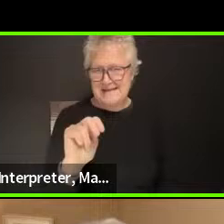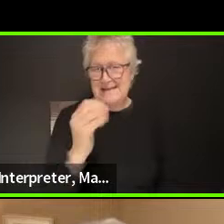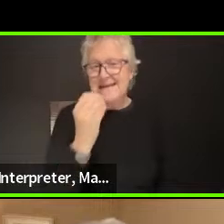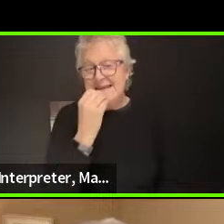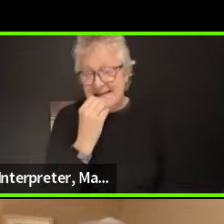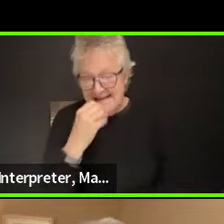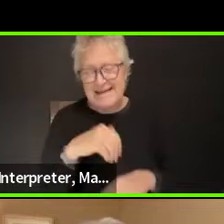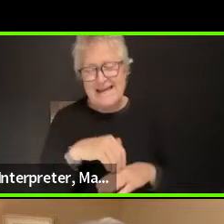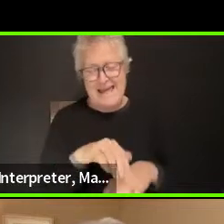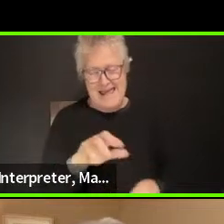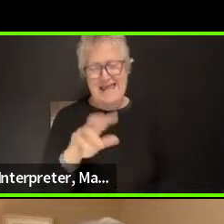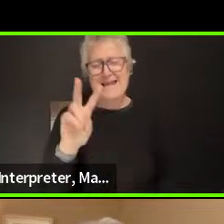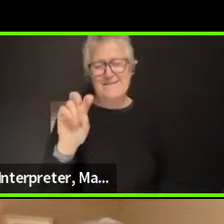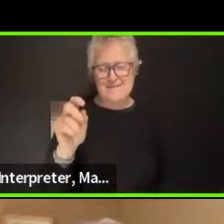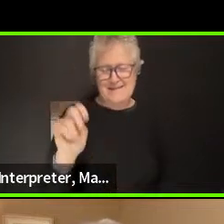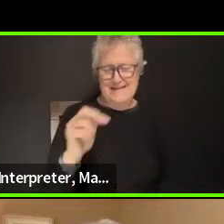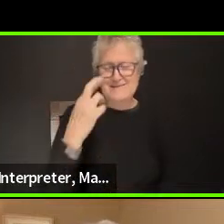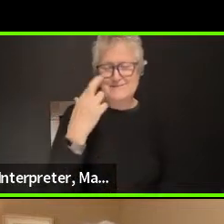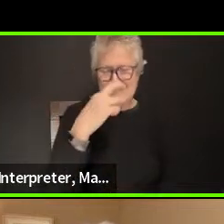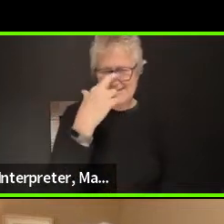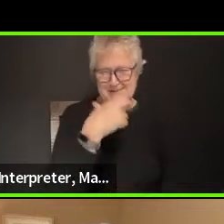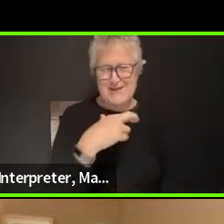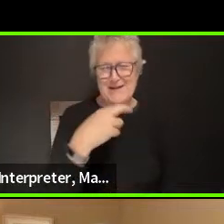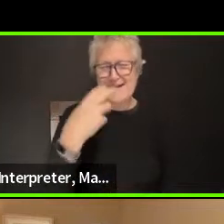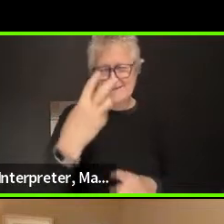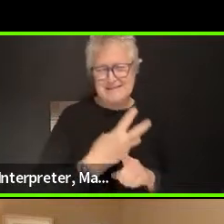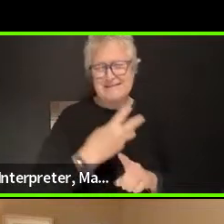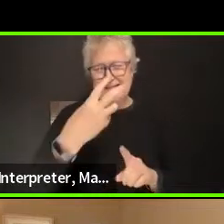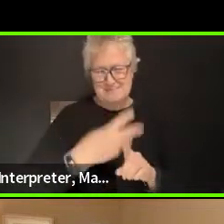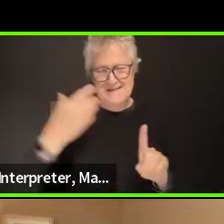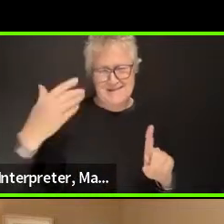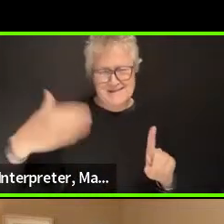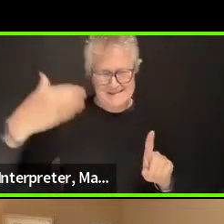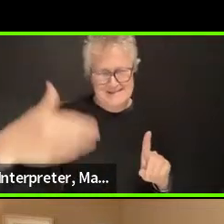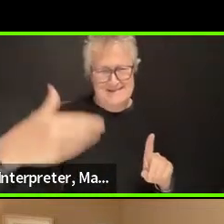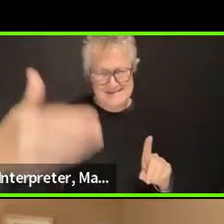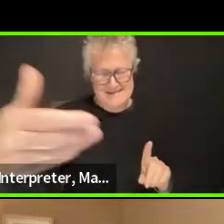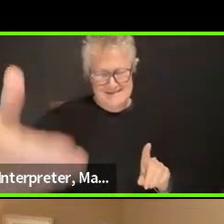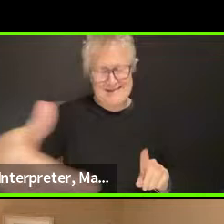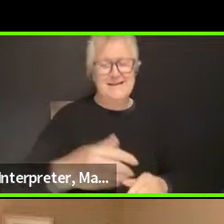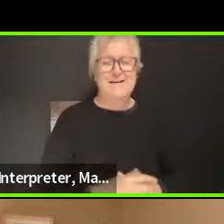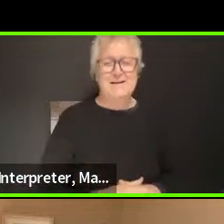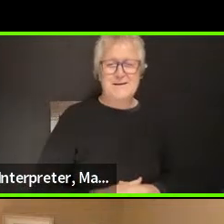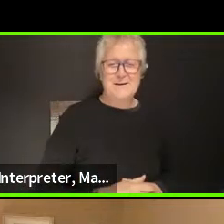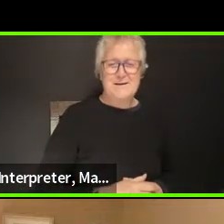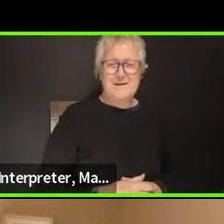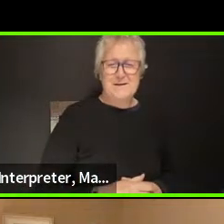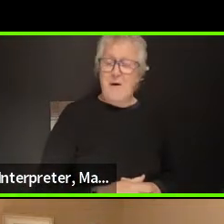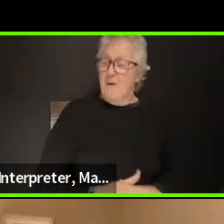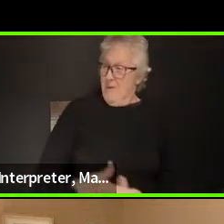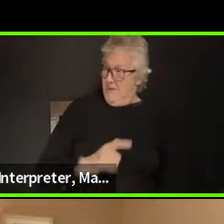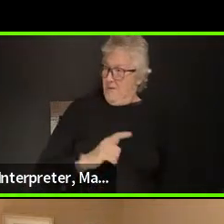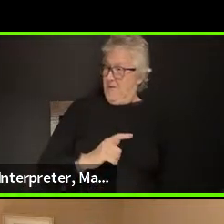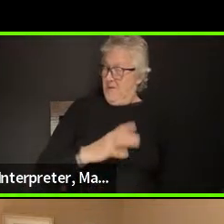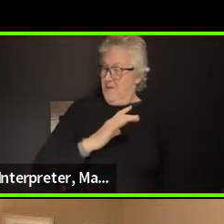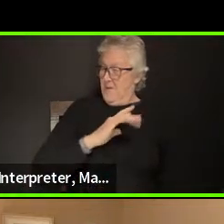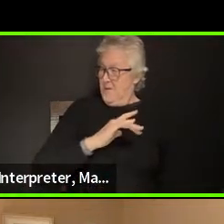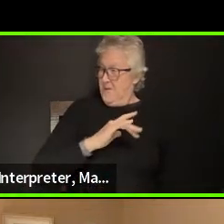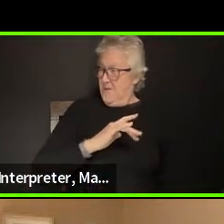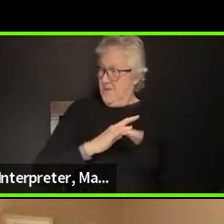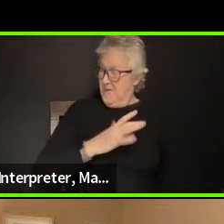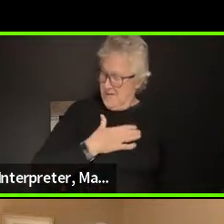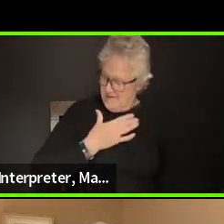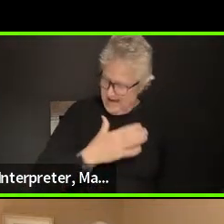Oh, thank you, Erica. Well, I'm glad to hear that, actually. I'll make sure to take you to really good vegan